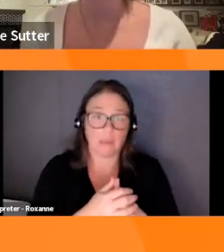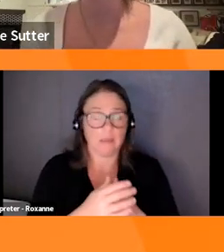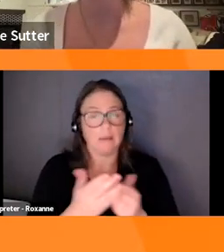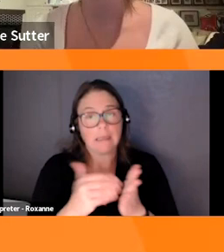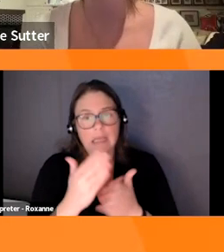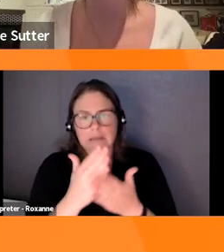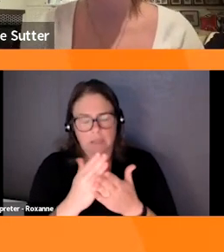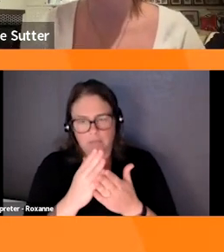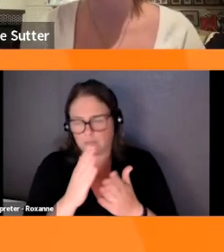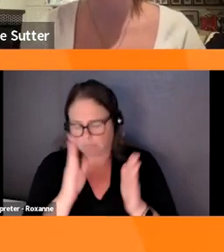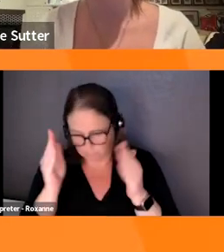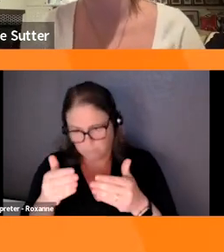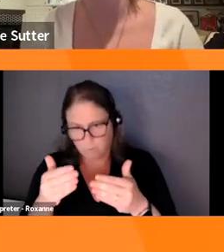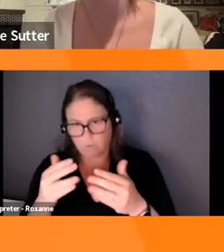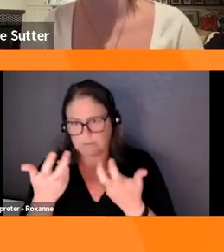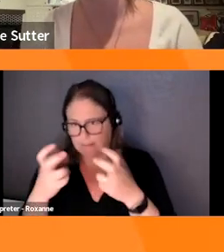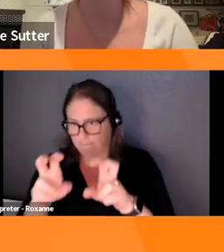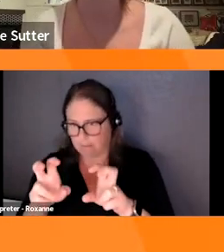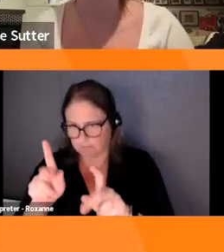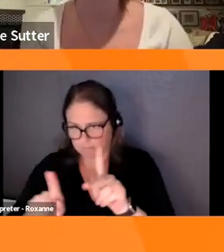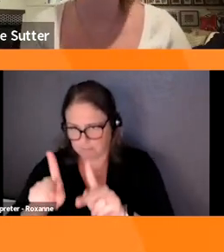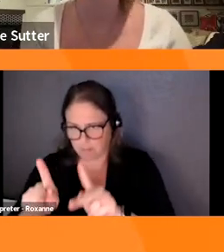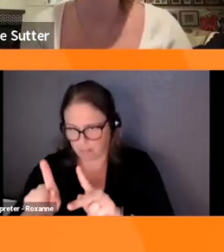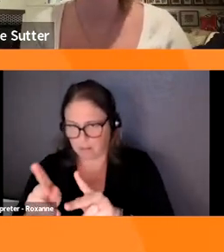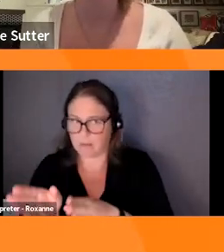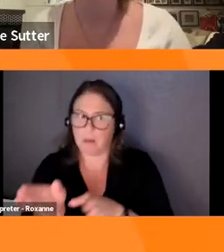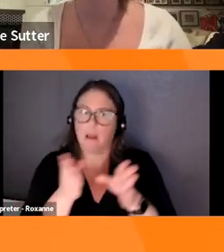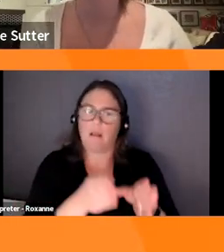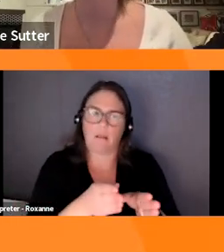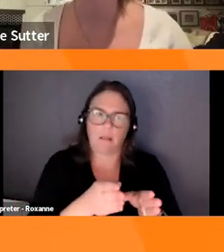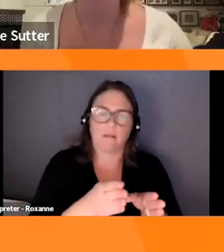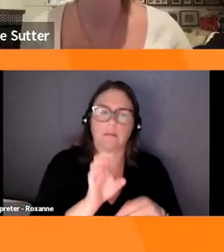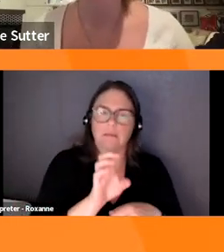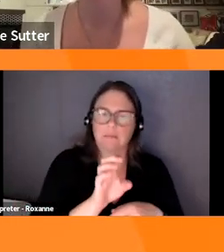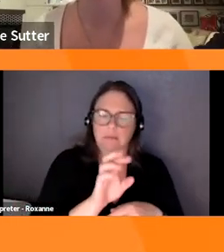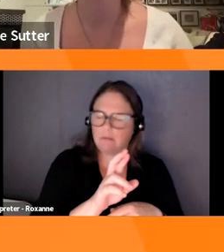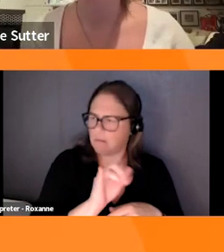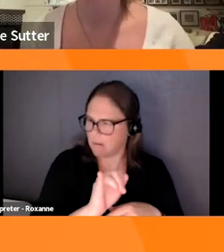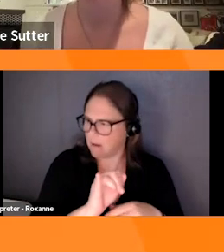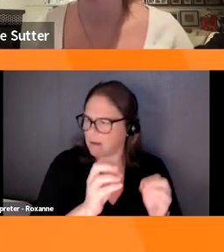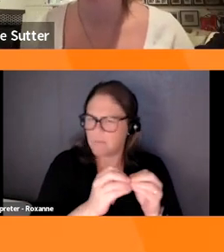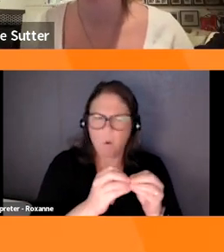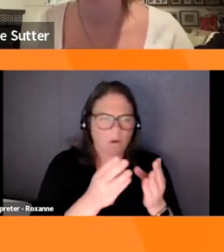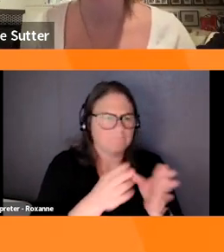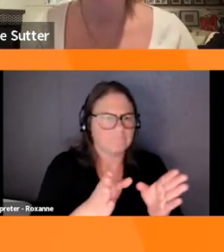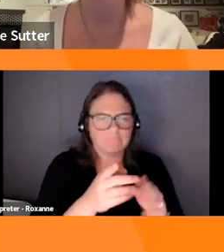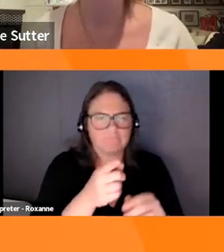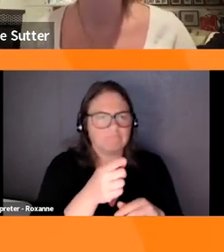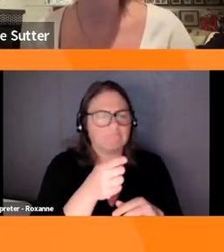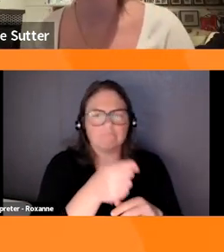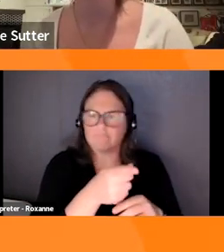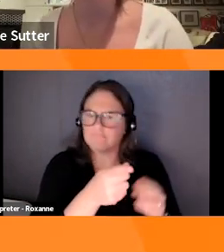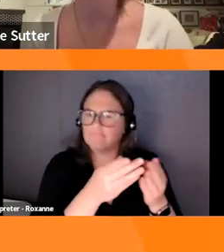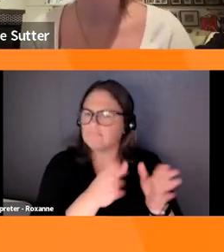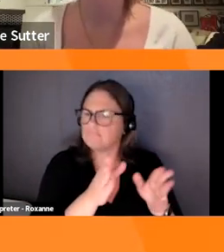while others, like GRI, are focused on the needs of all stakeholders. So there's a lot of variation in this space too. And